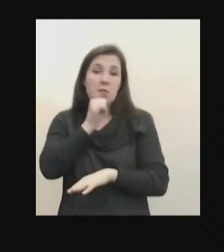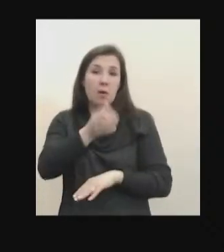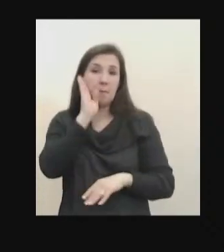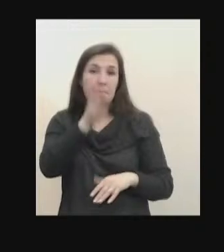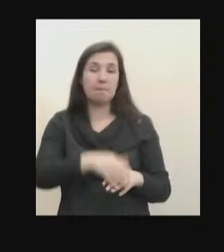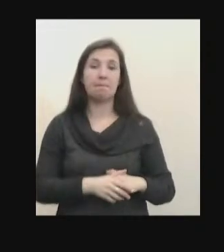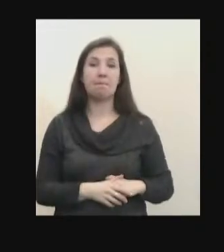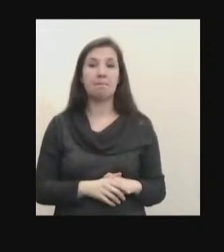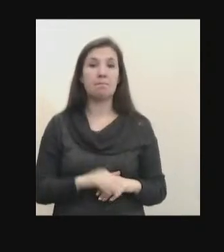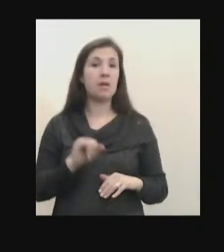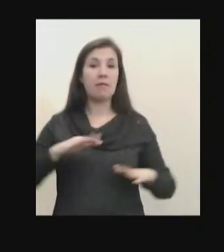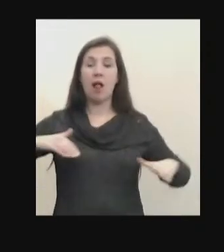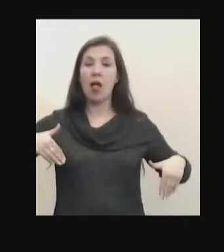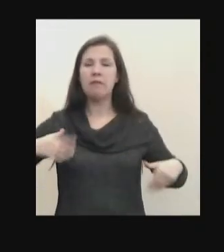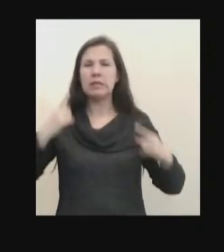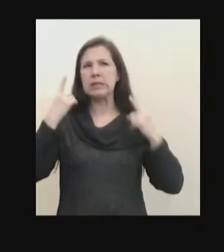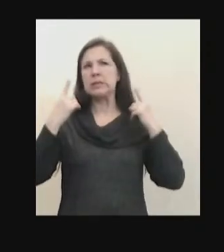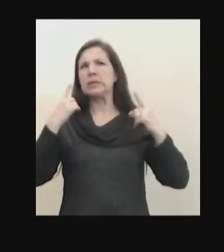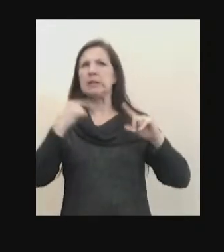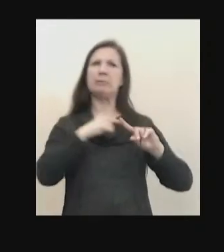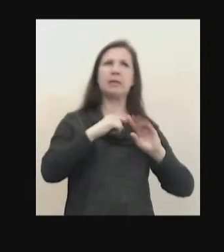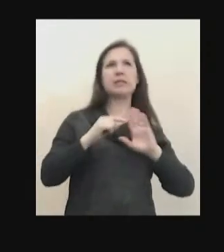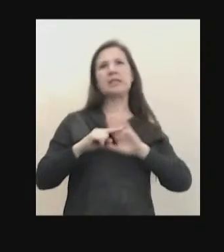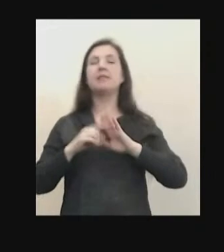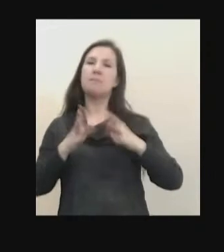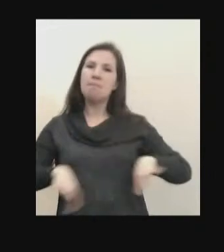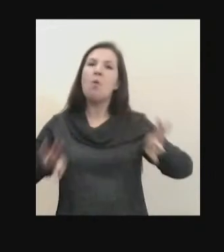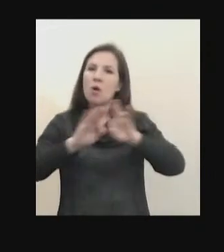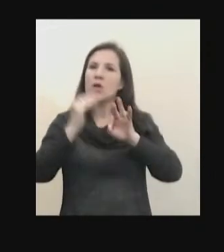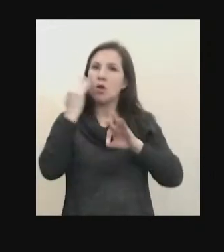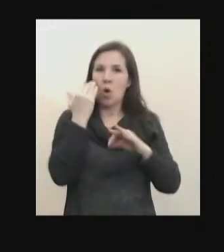haven't done so, think about it. It is very important to know your status.